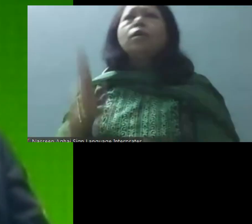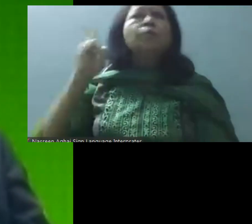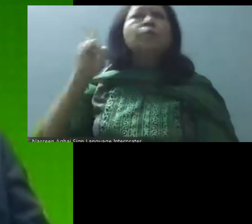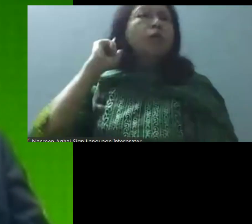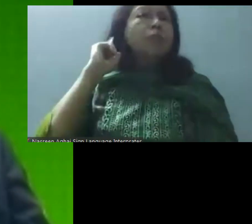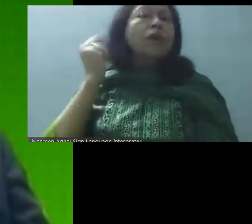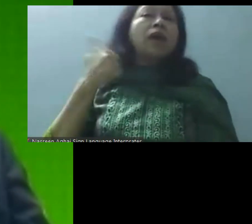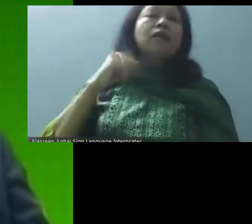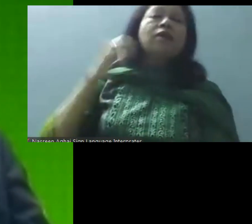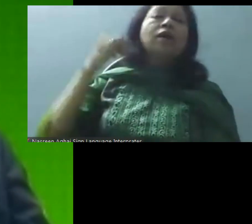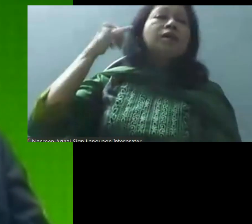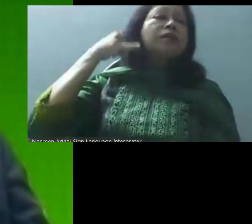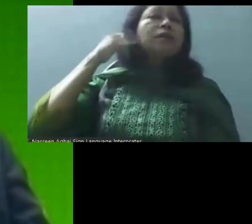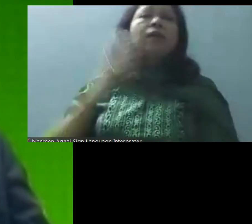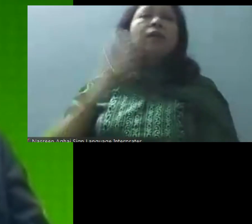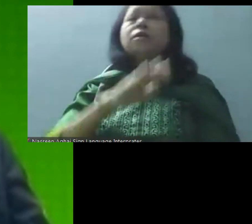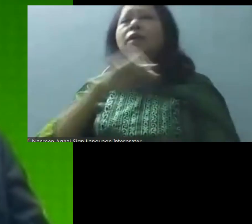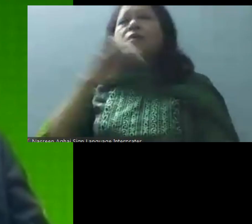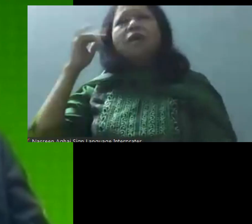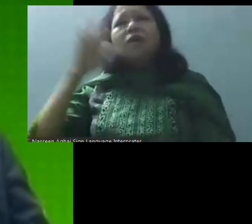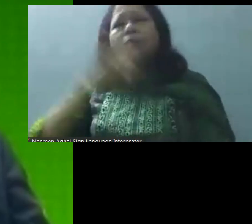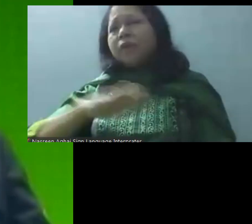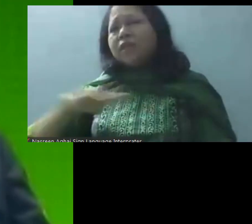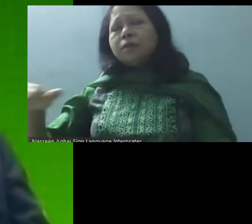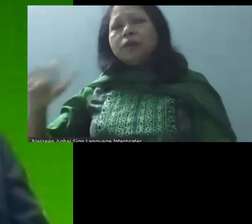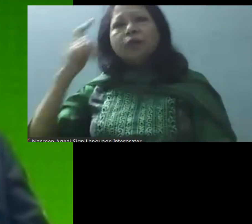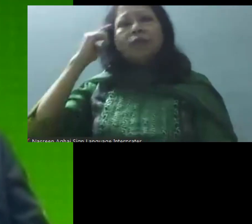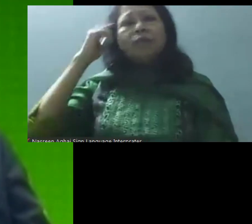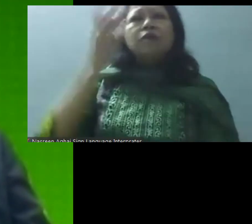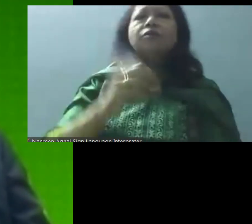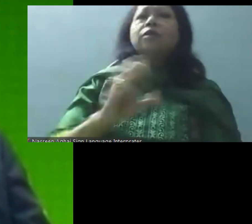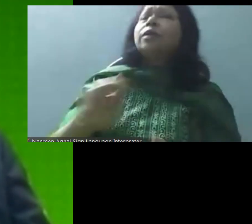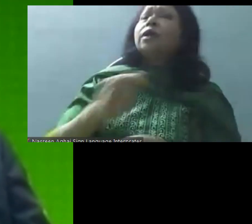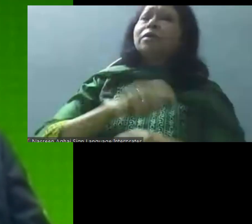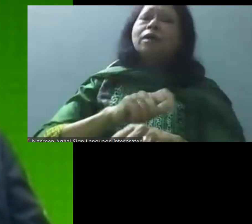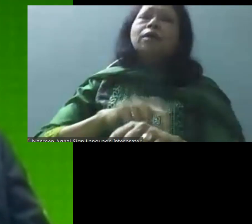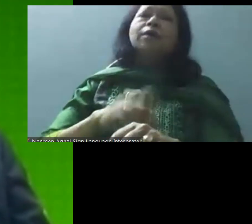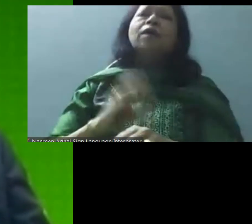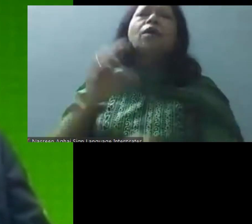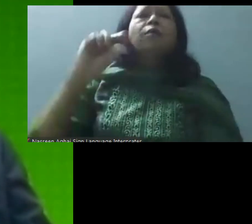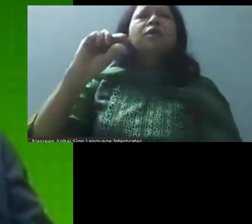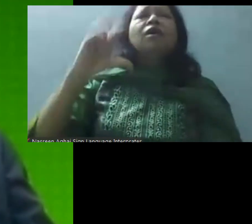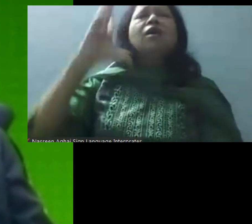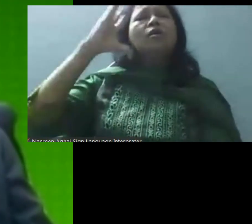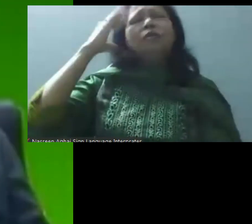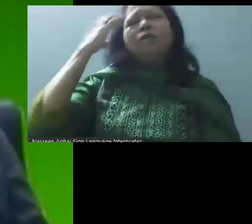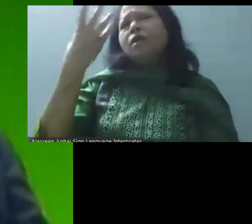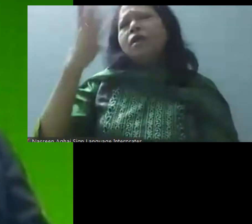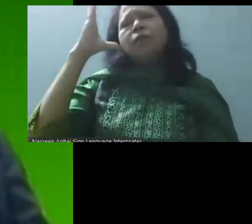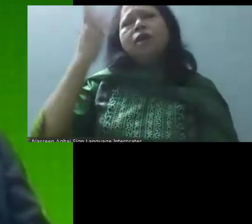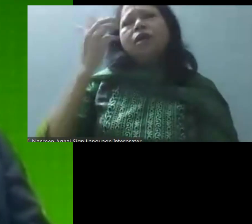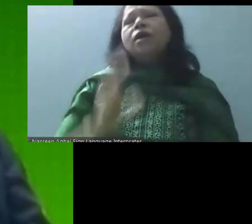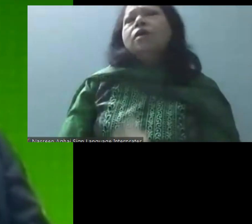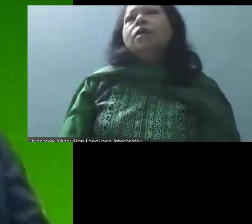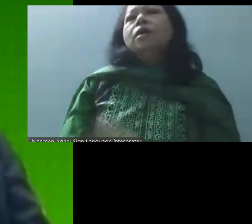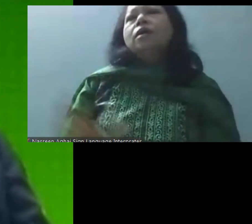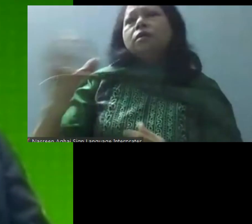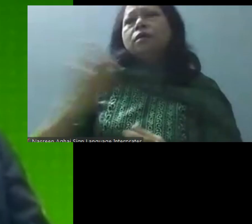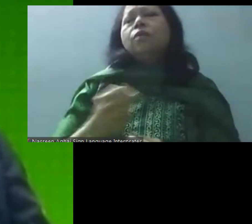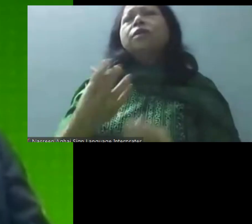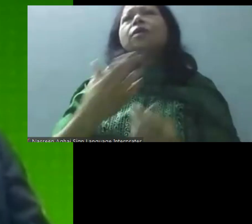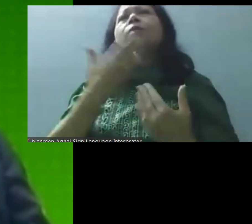siblings, and then they were not left with enough time actually to get their lectures and